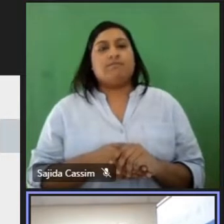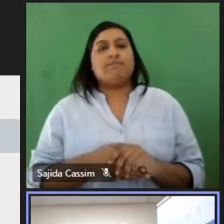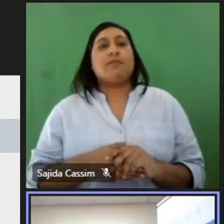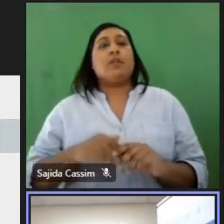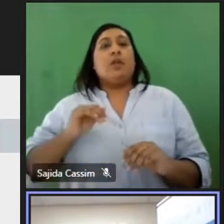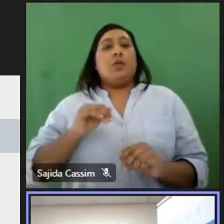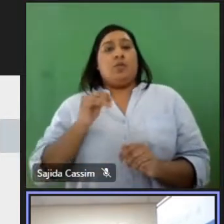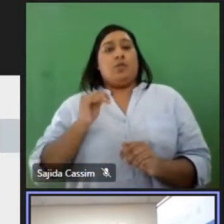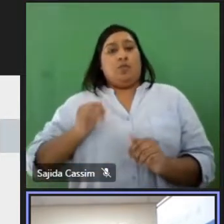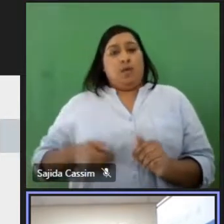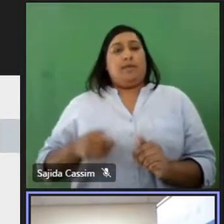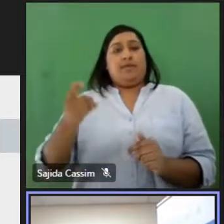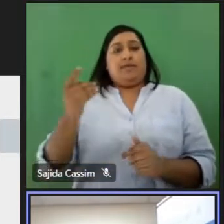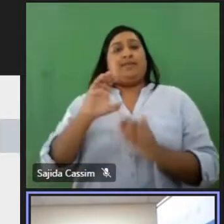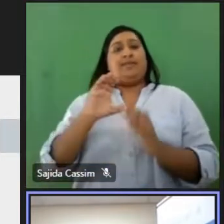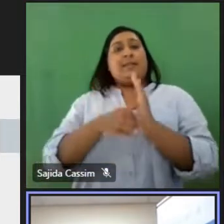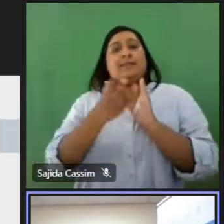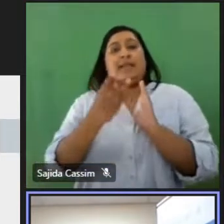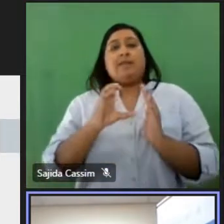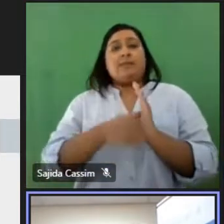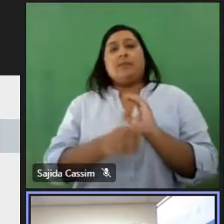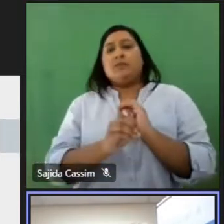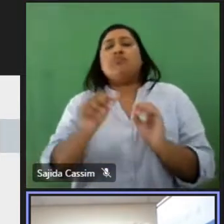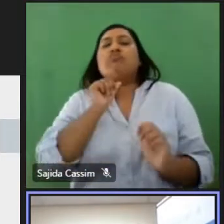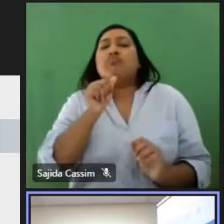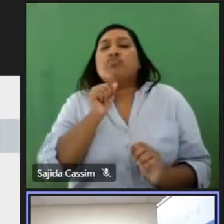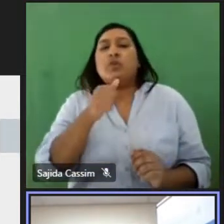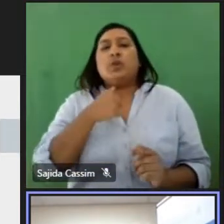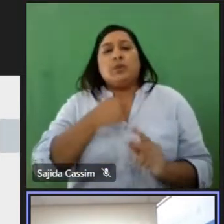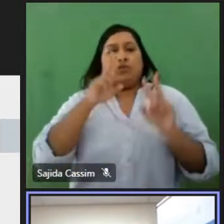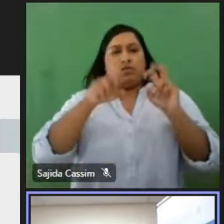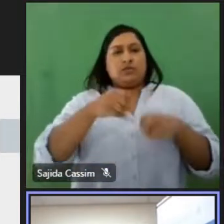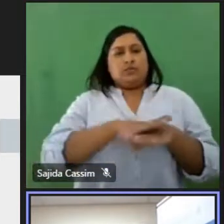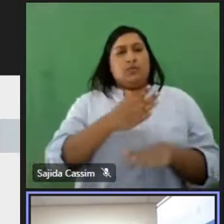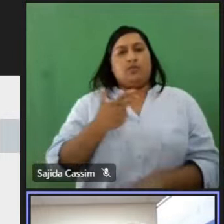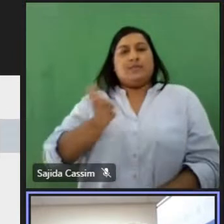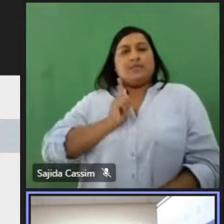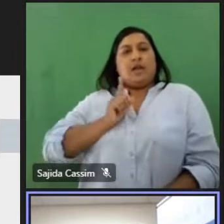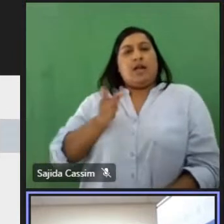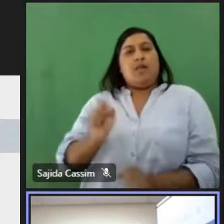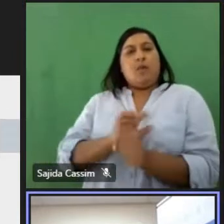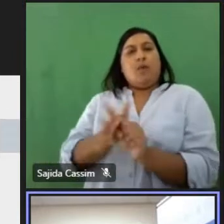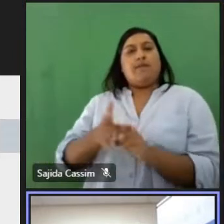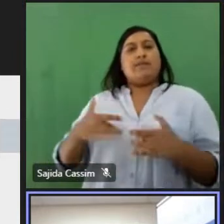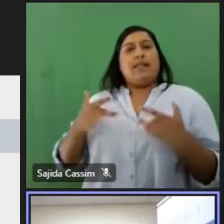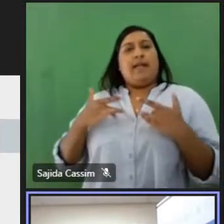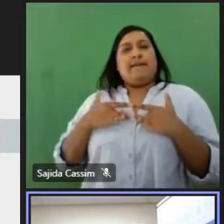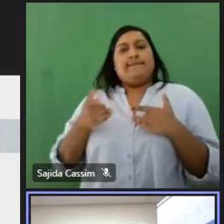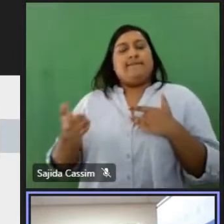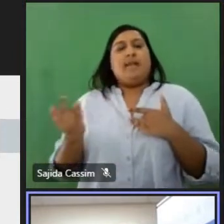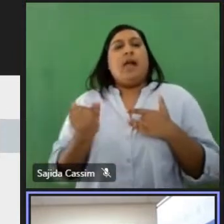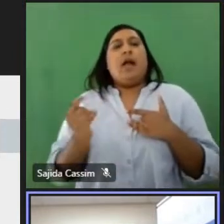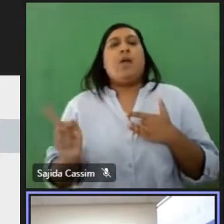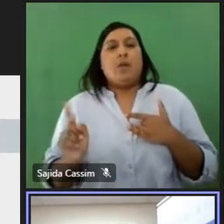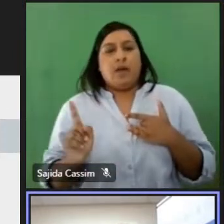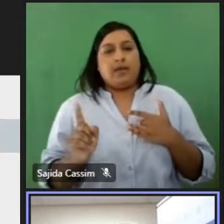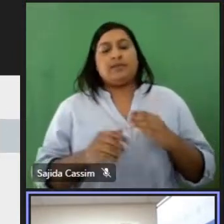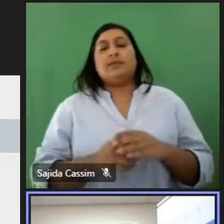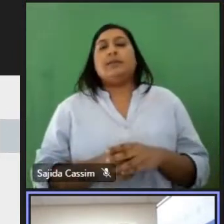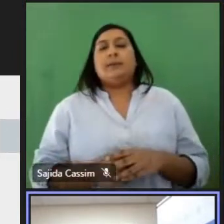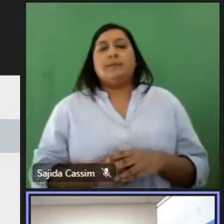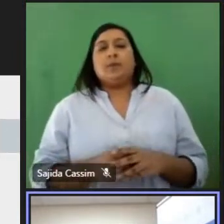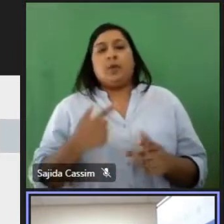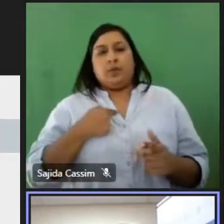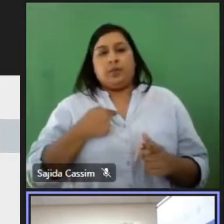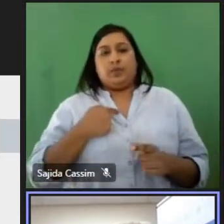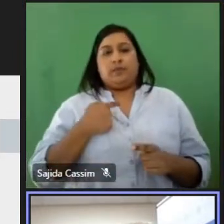rights. So that contributes well to what Tim already has shared with us. So for that, we identified the